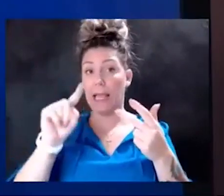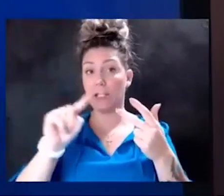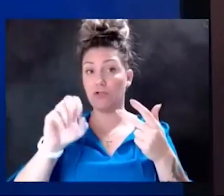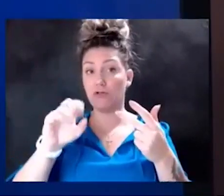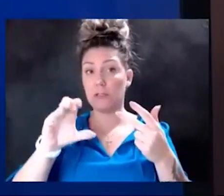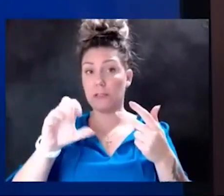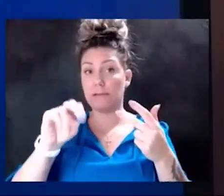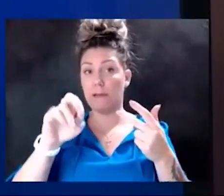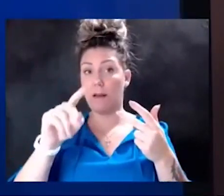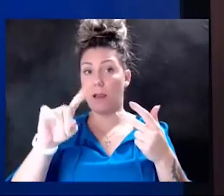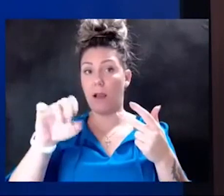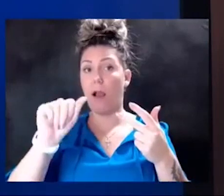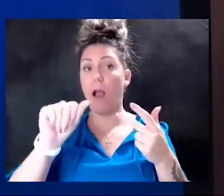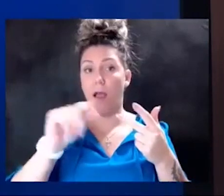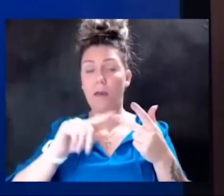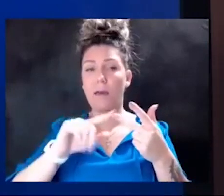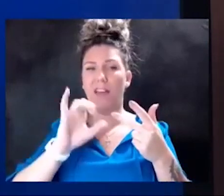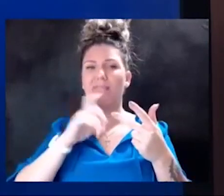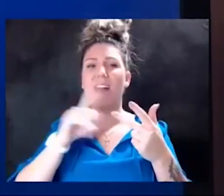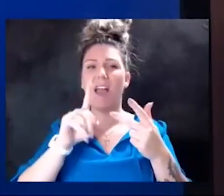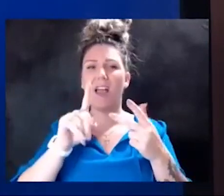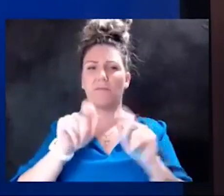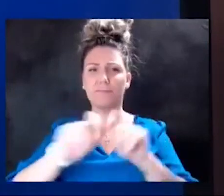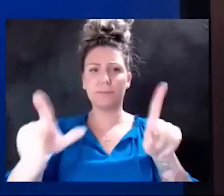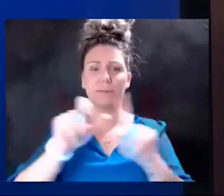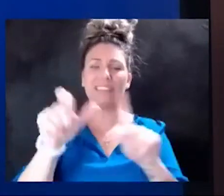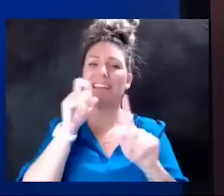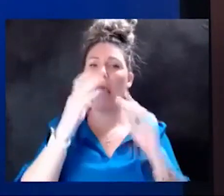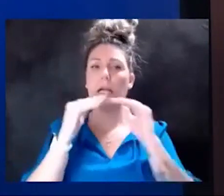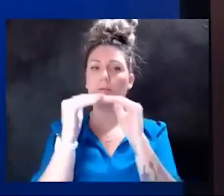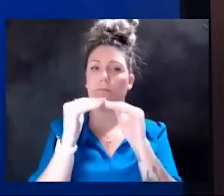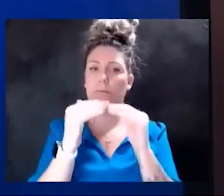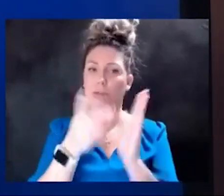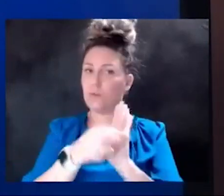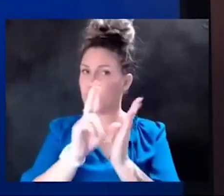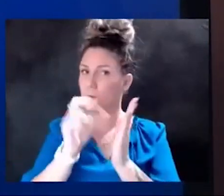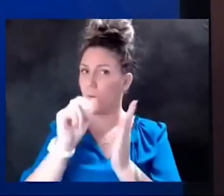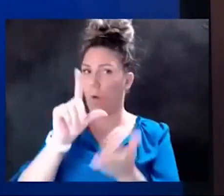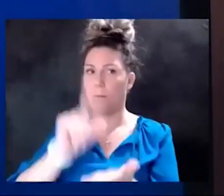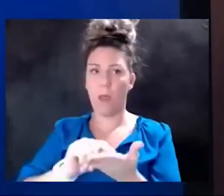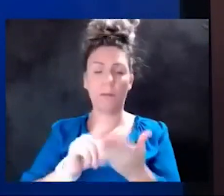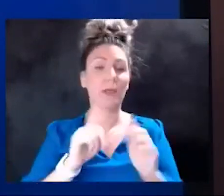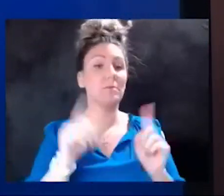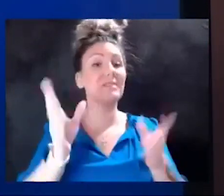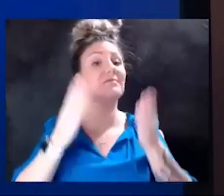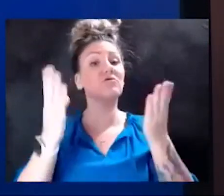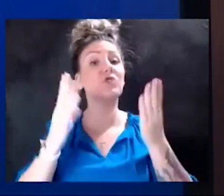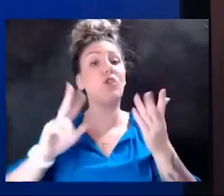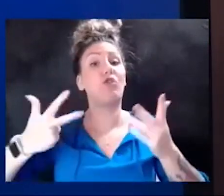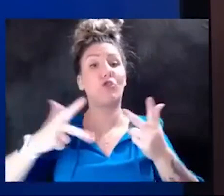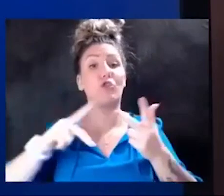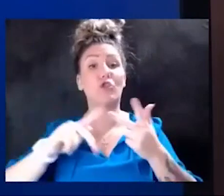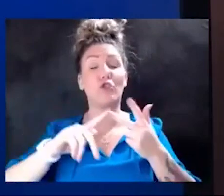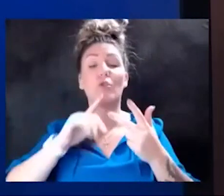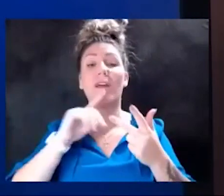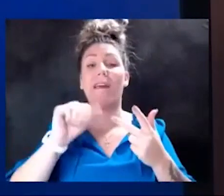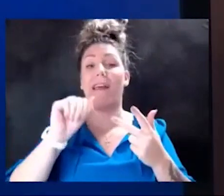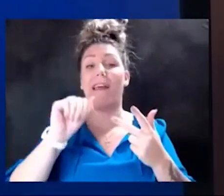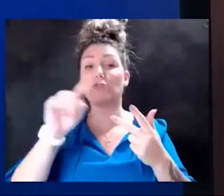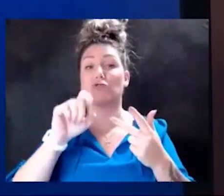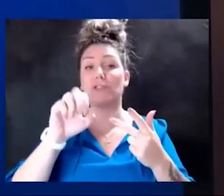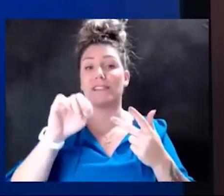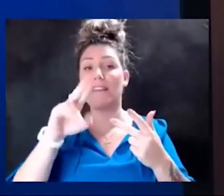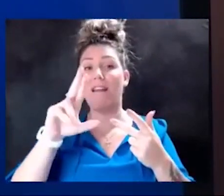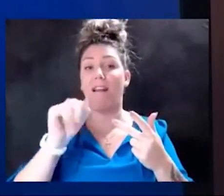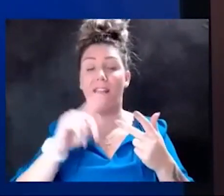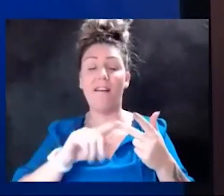well in a preliminary report, not peer-reviewed yet, not published, but suggesting that a 3rd shot of the AstraZeneca vaccine can really boost